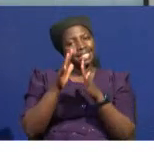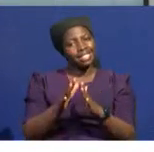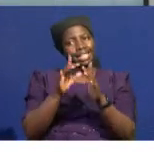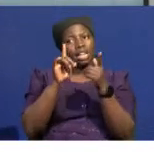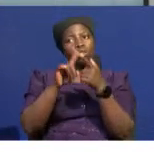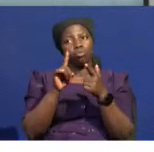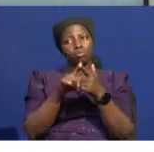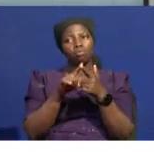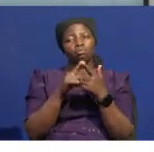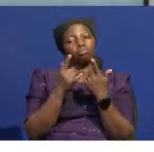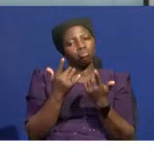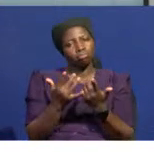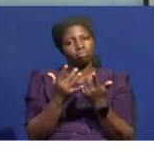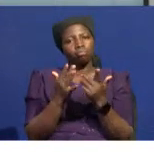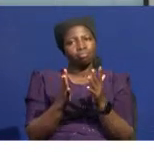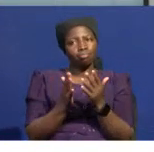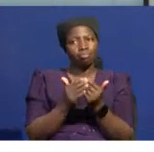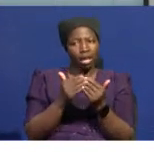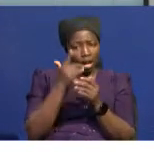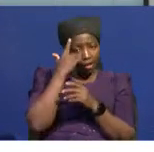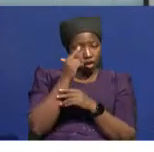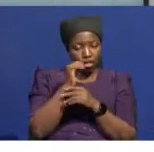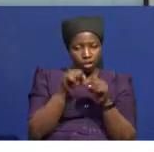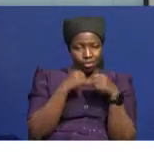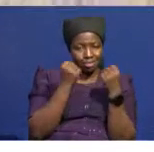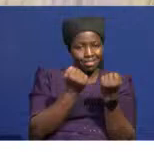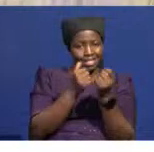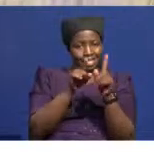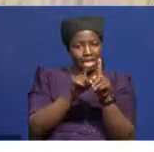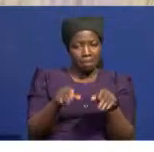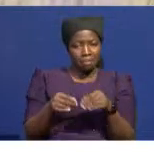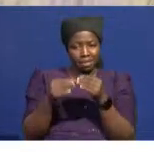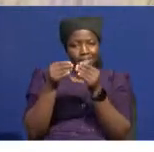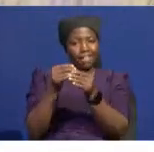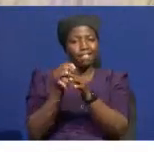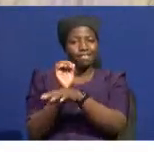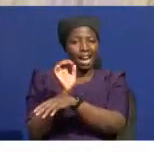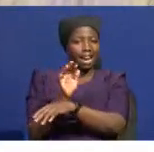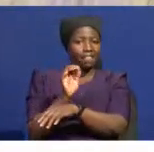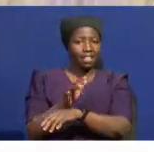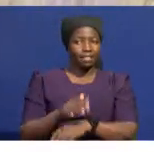in society as well as offer guidance.